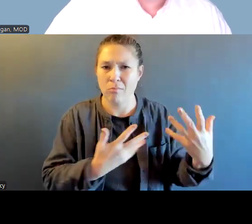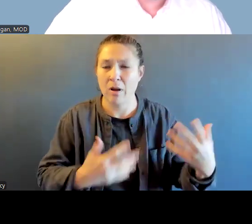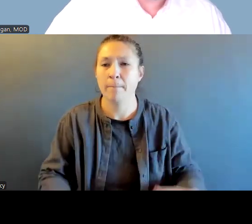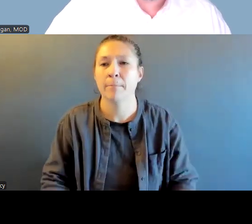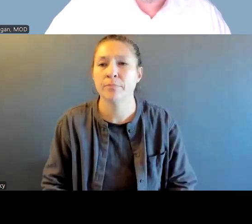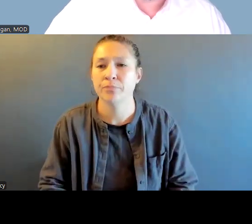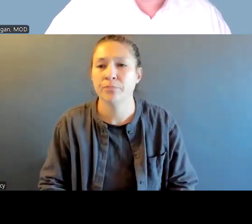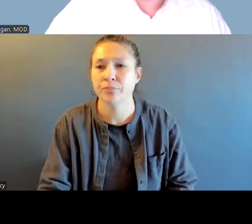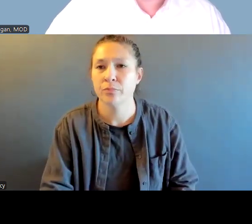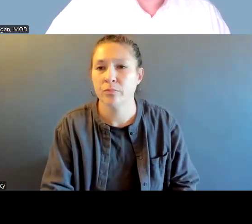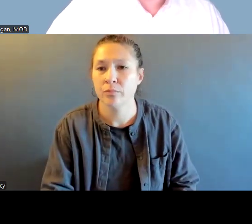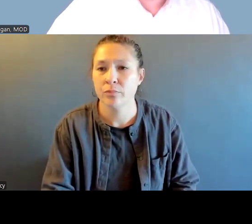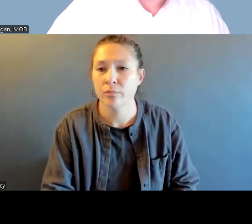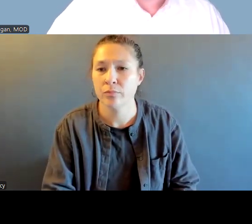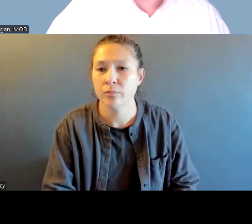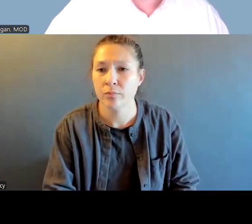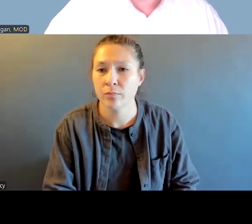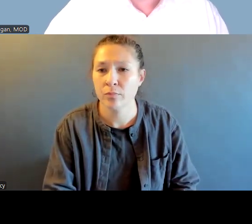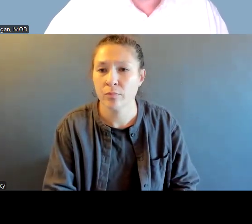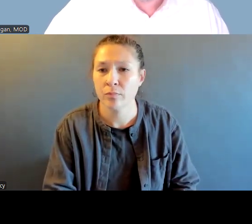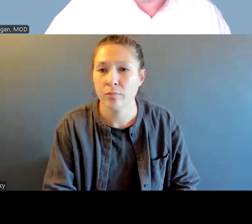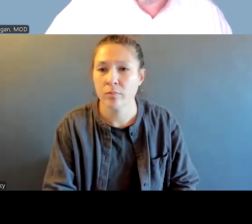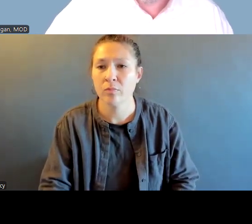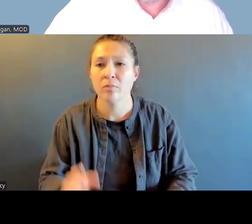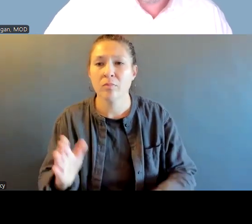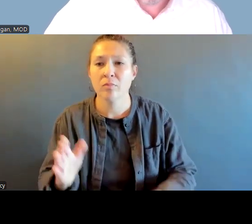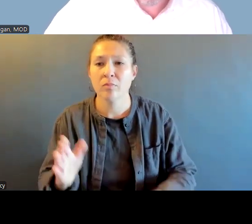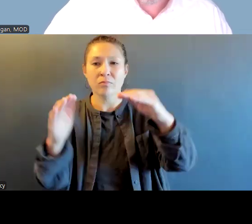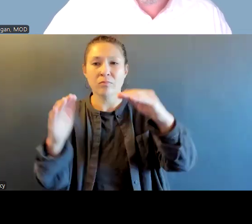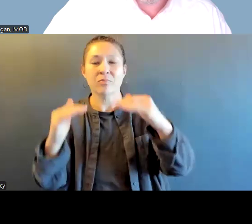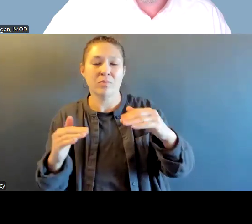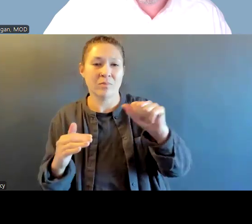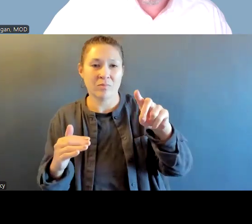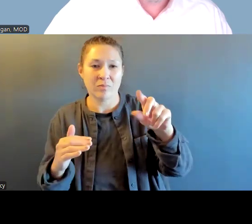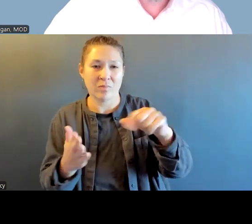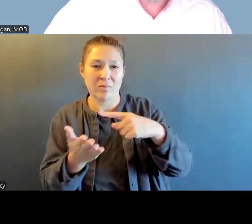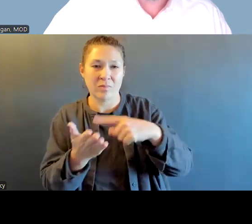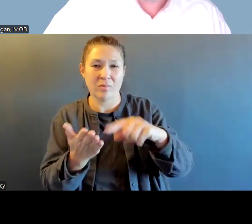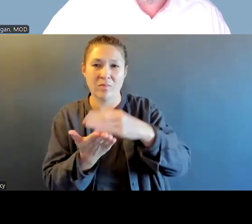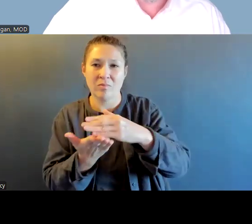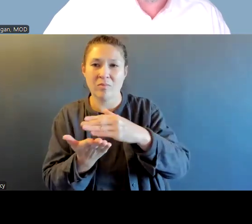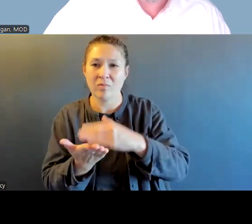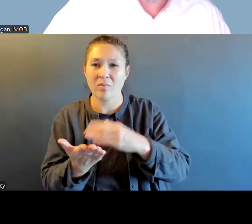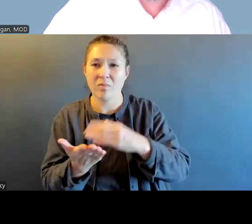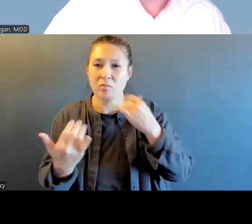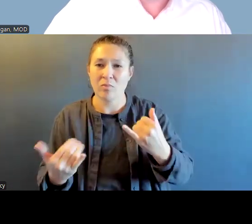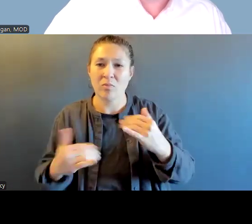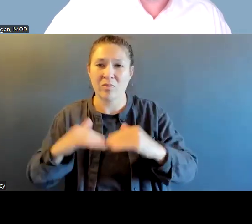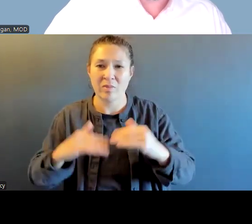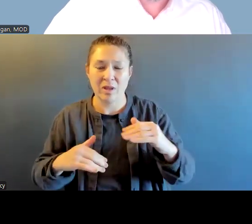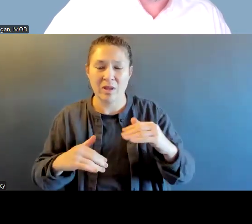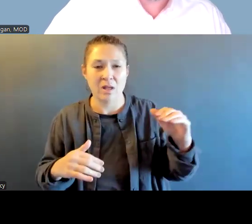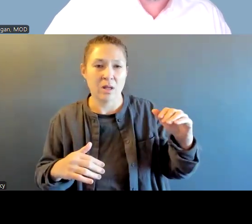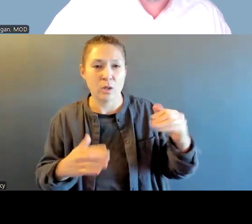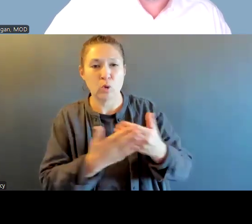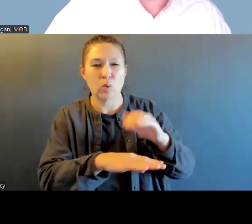provided ADA checklist for existing facilities. And this checklist was produced by the New England ADA Center and the Institute for Human-Centered Design. And what they've done